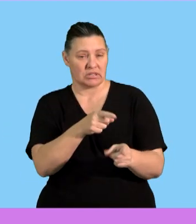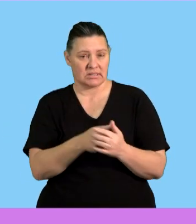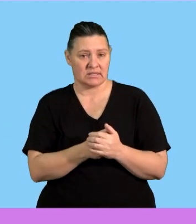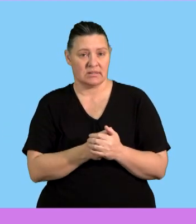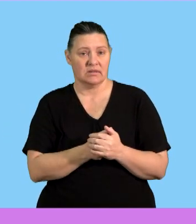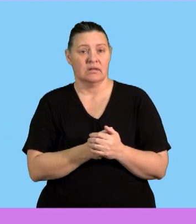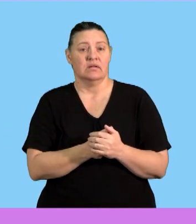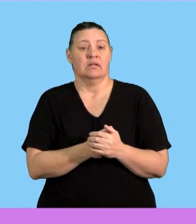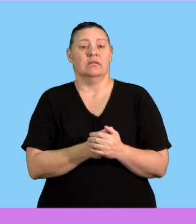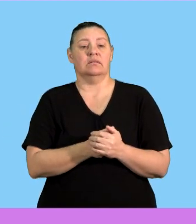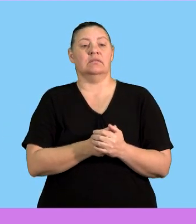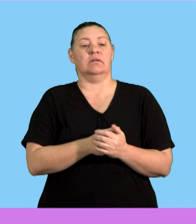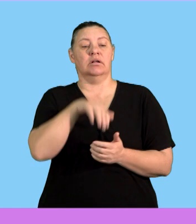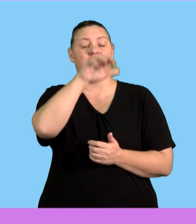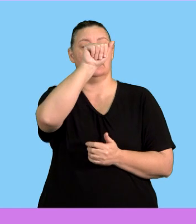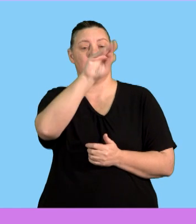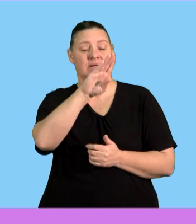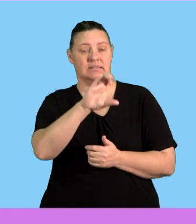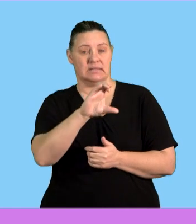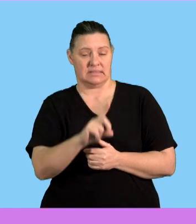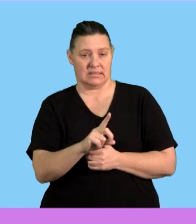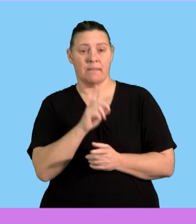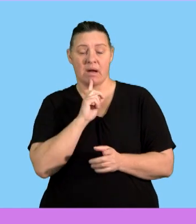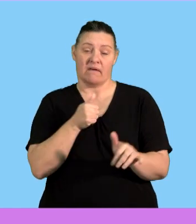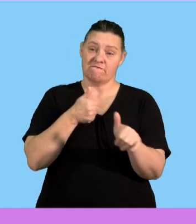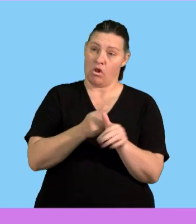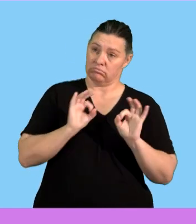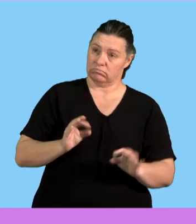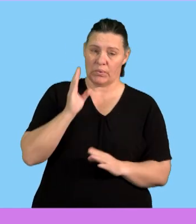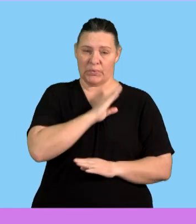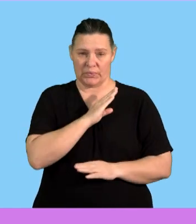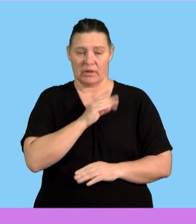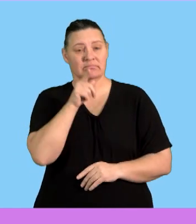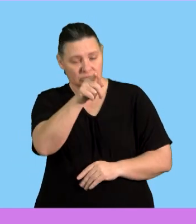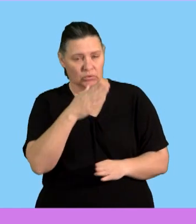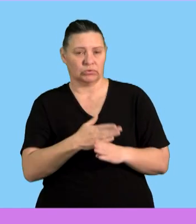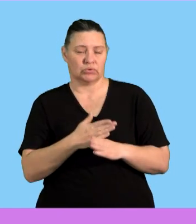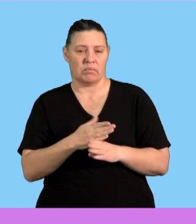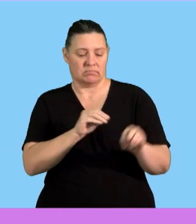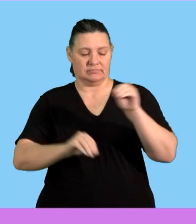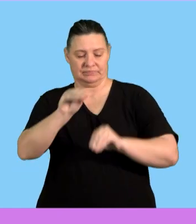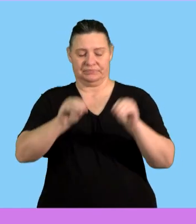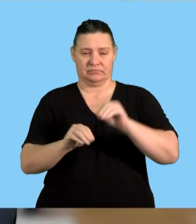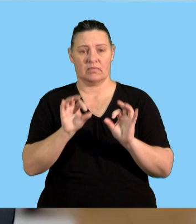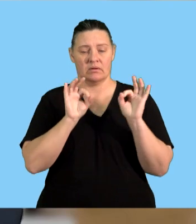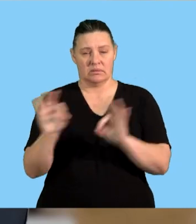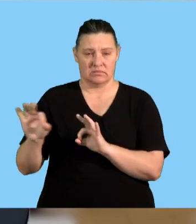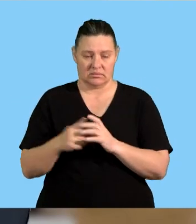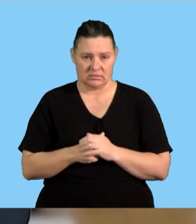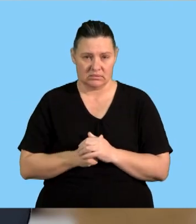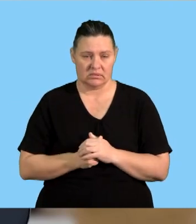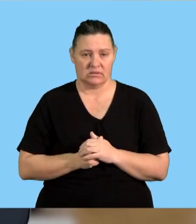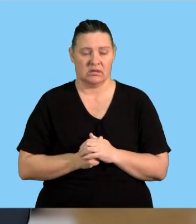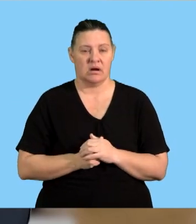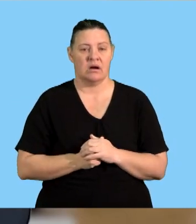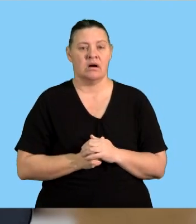now here is A to D, but it's not in the correct order. That's your job. Now, that's the aim. We must put this